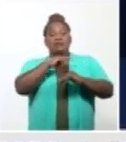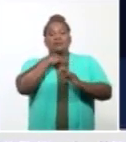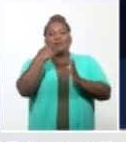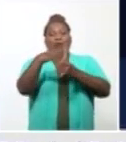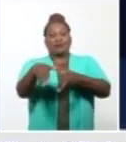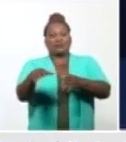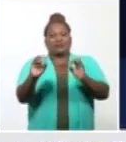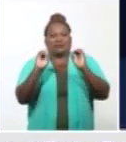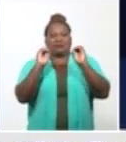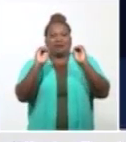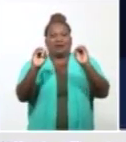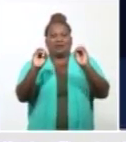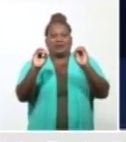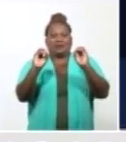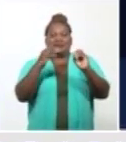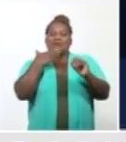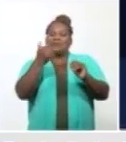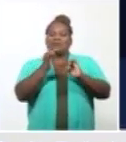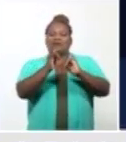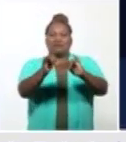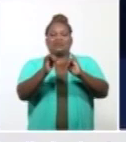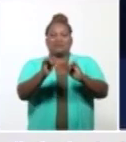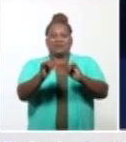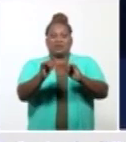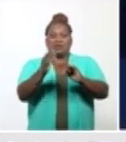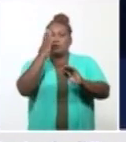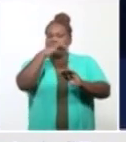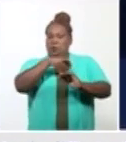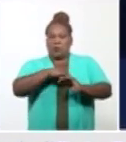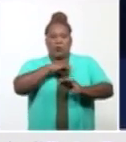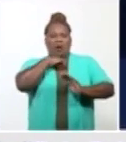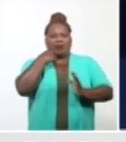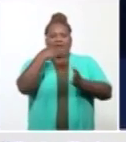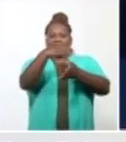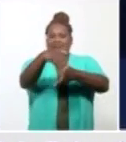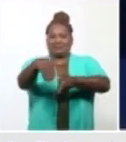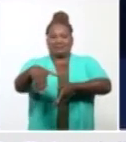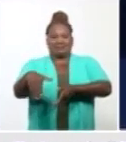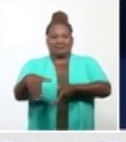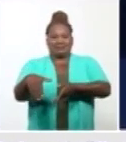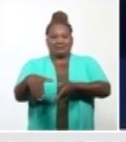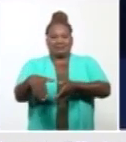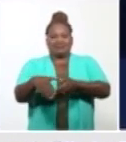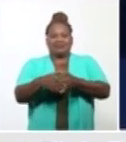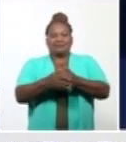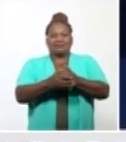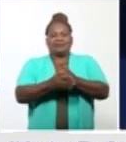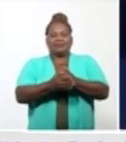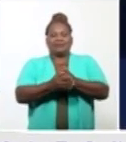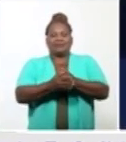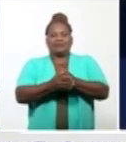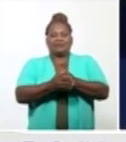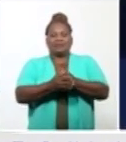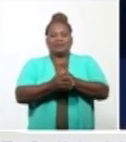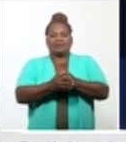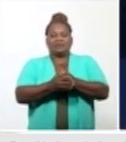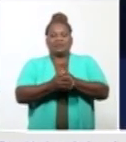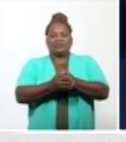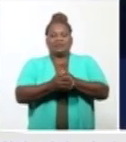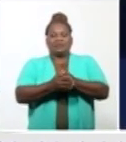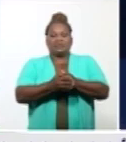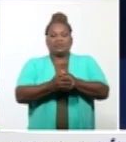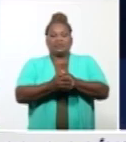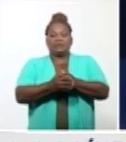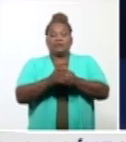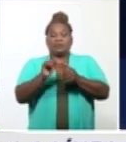day without death, another good news, otro buen another resultado. good result. Y de todas formas, en